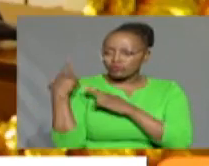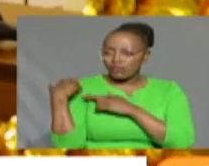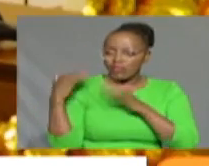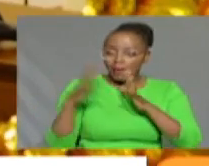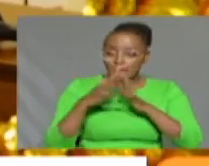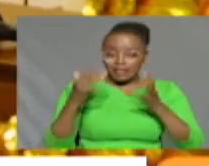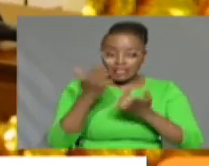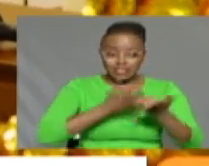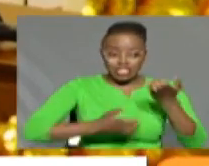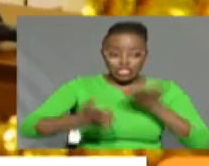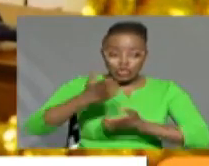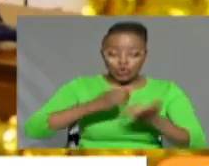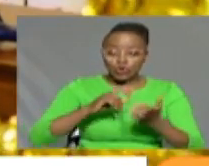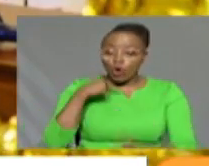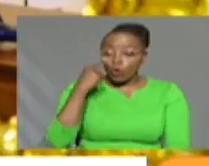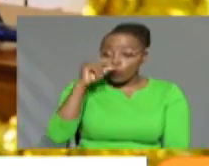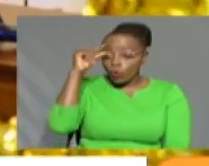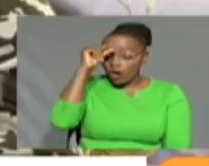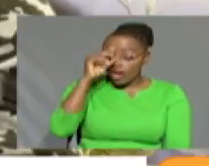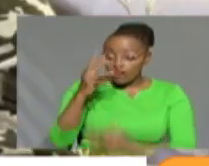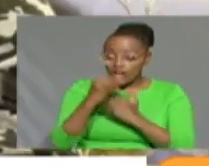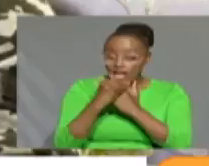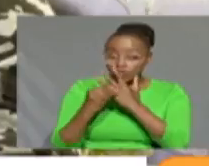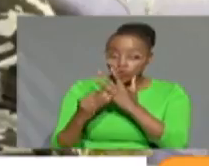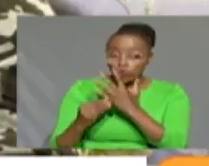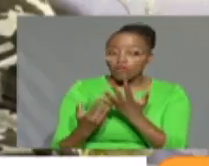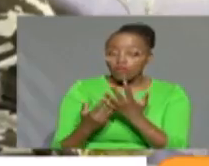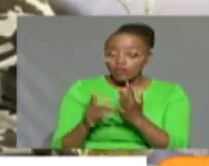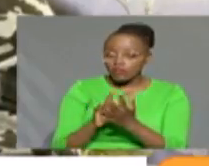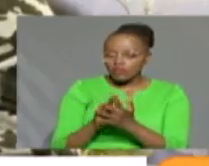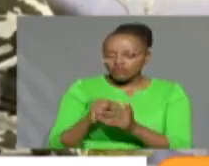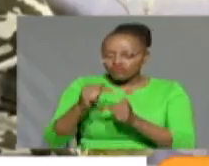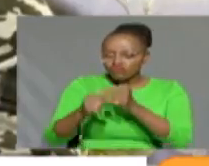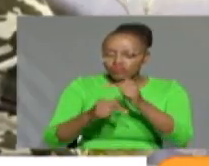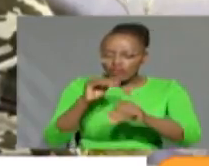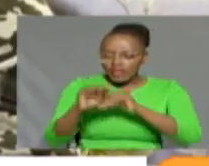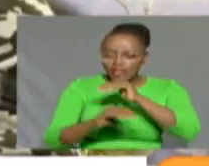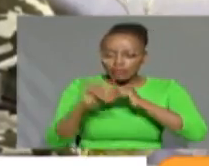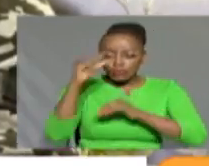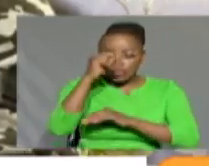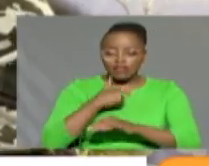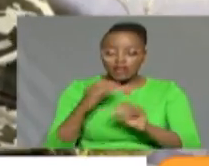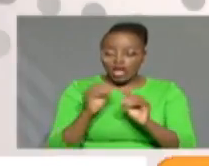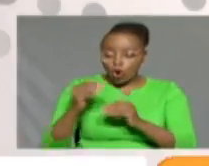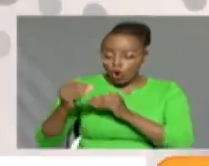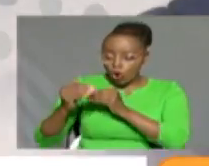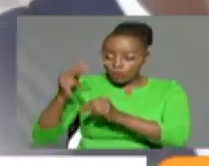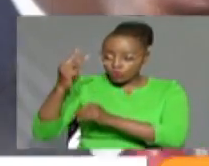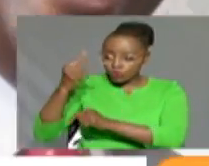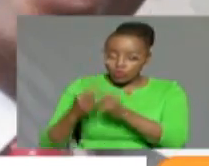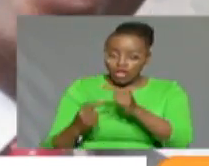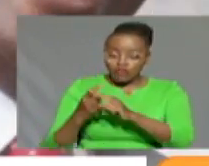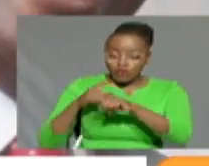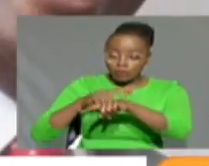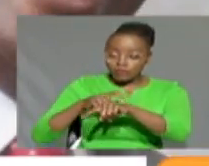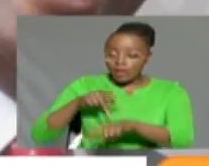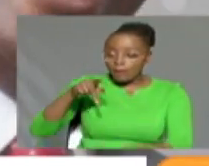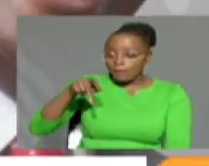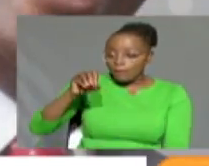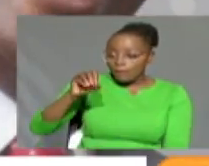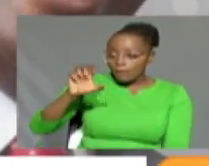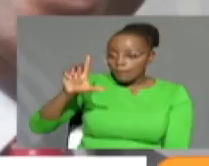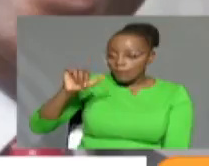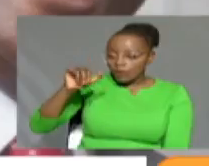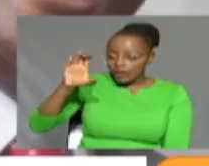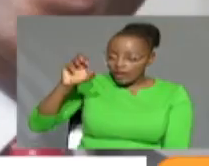biggest economy. Governor Mike Sonko has gone without a deputy governor for nearly 2 years since the resignation of Polycarp Igathe in January